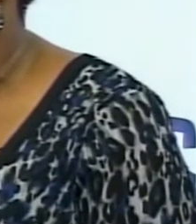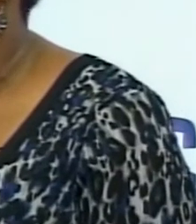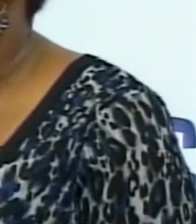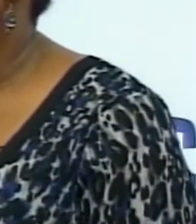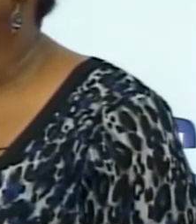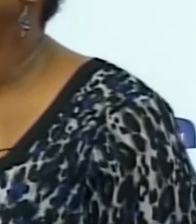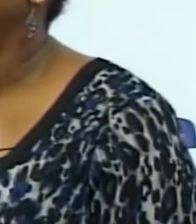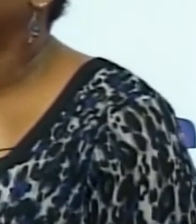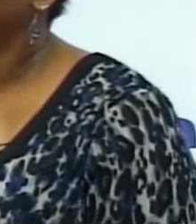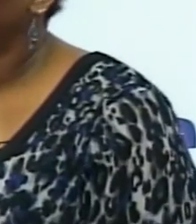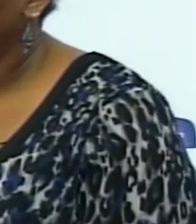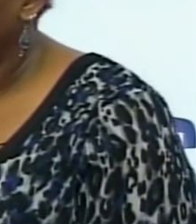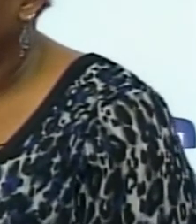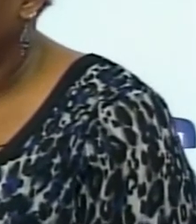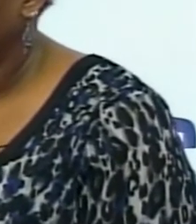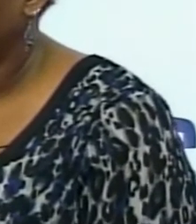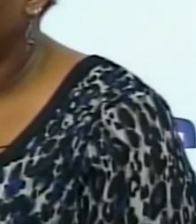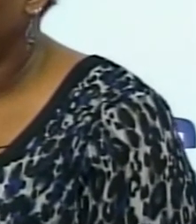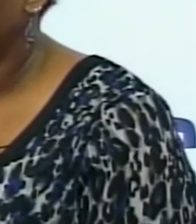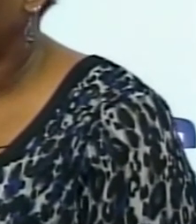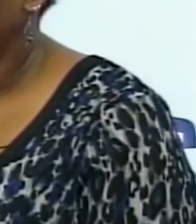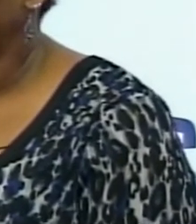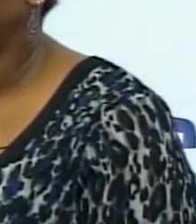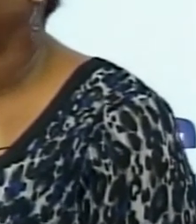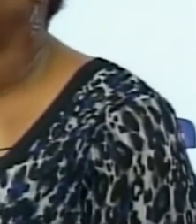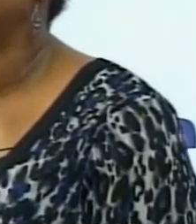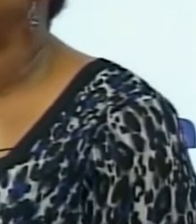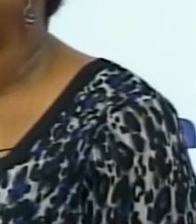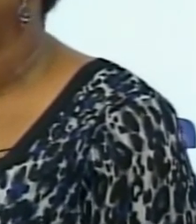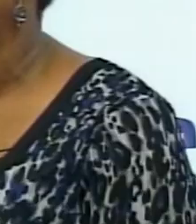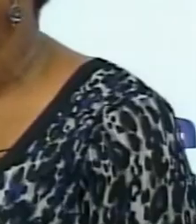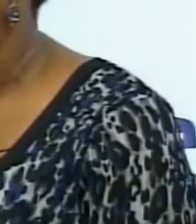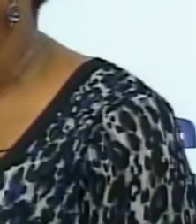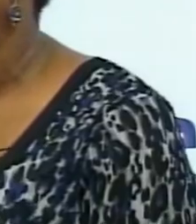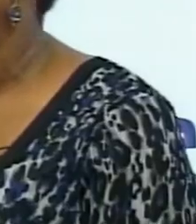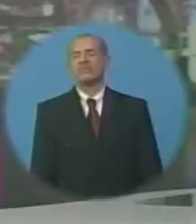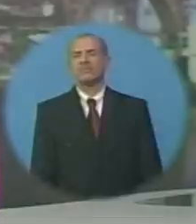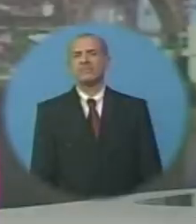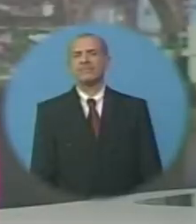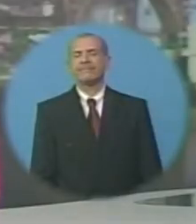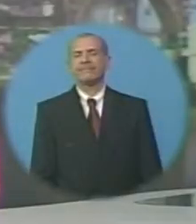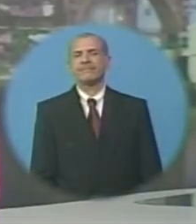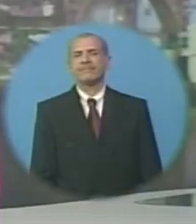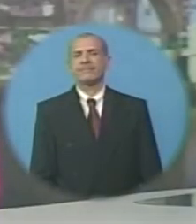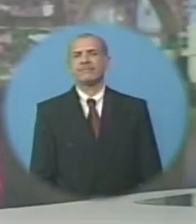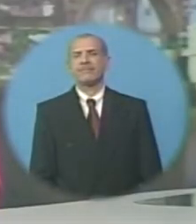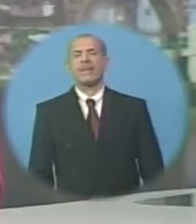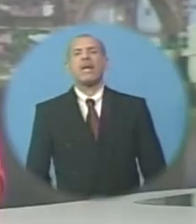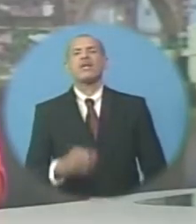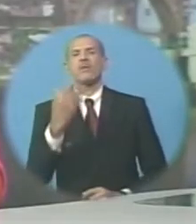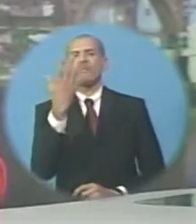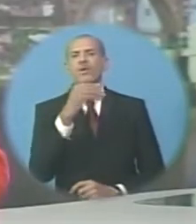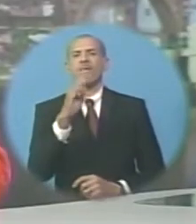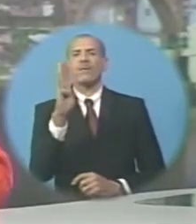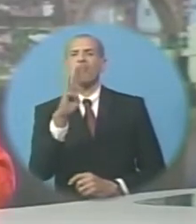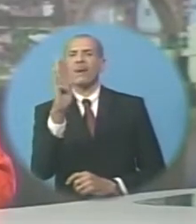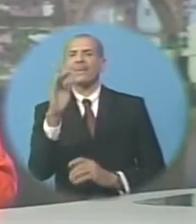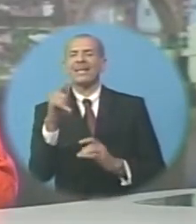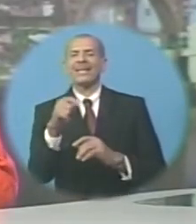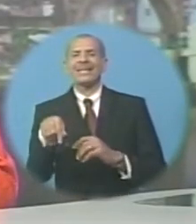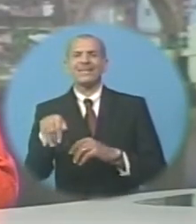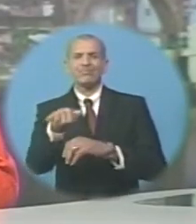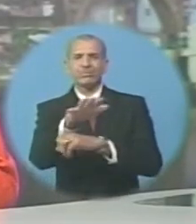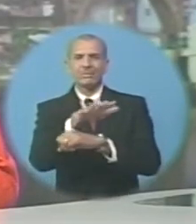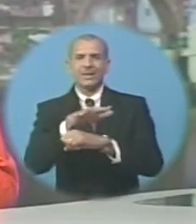again. So it's not that you can only hold $100,000 in savings bonds, but you can only hold that per series. Well, the beauty of the Barbadian